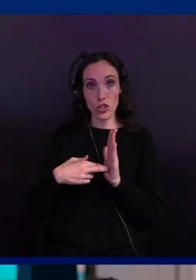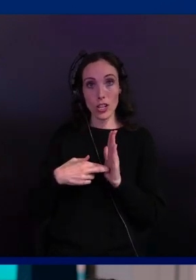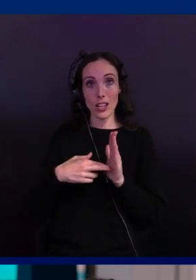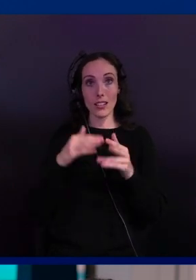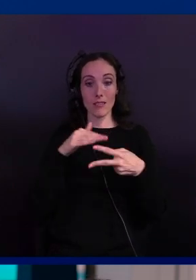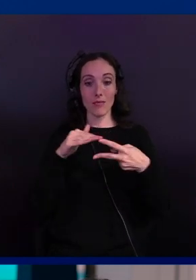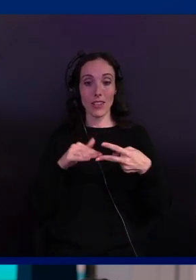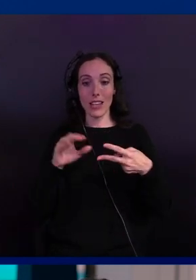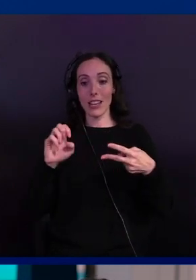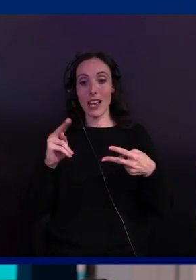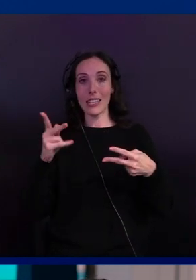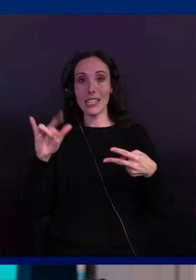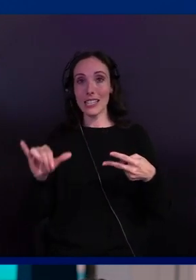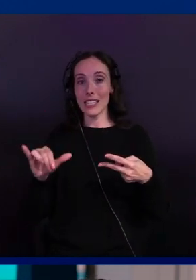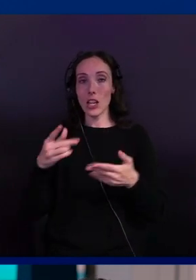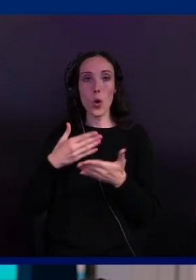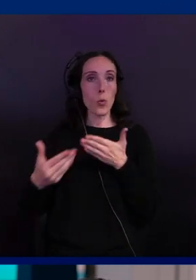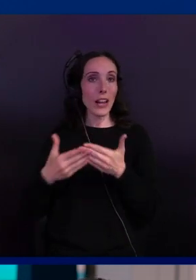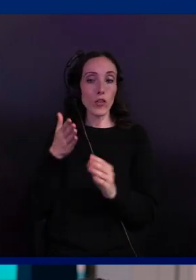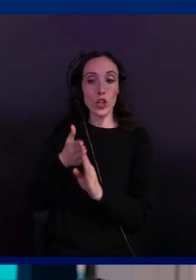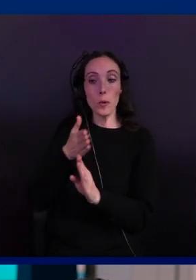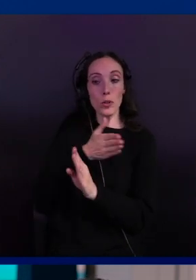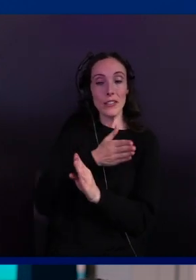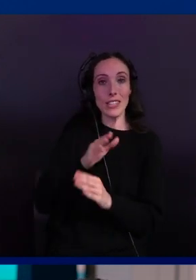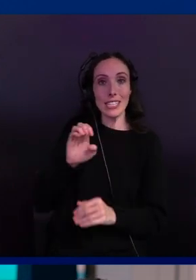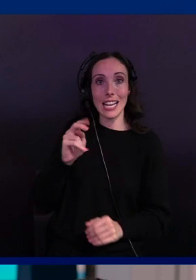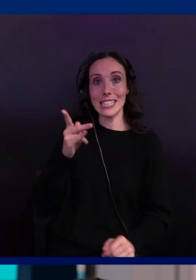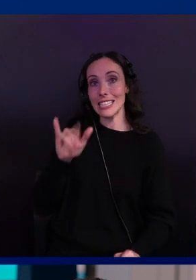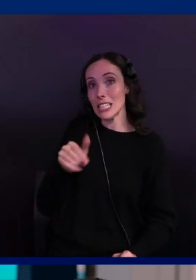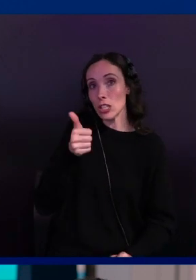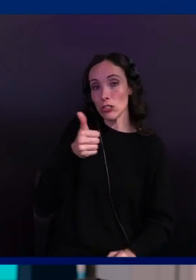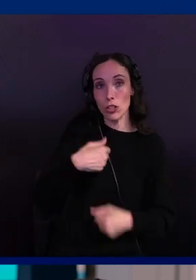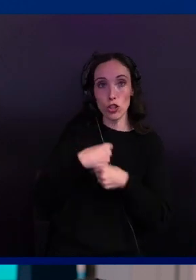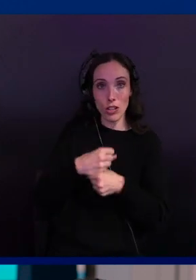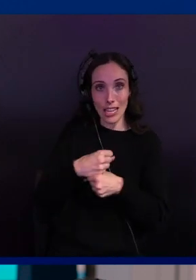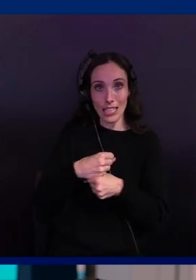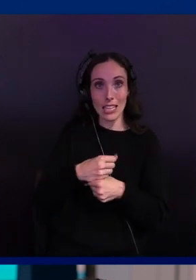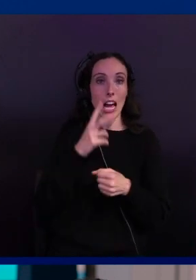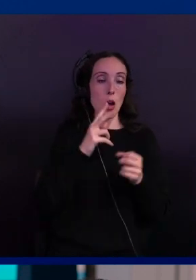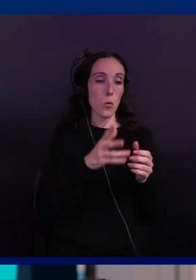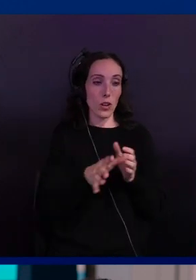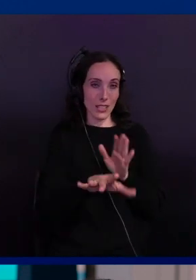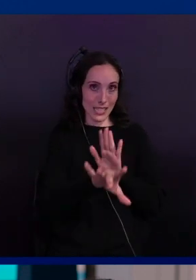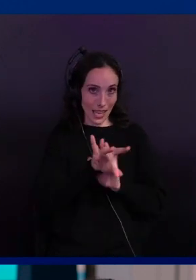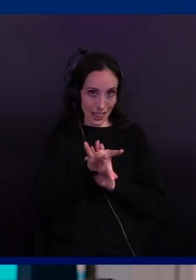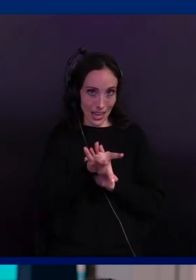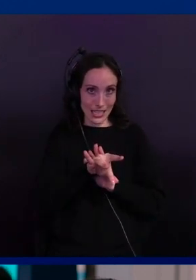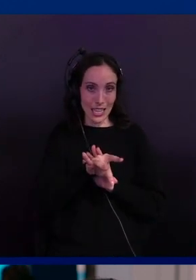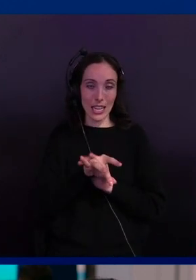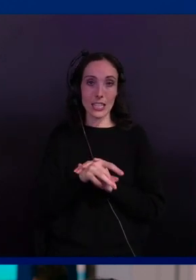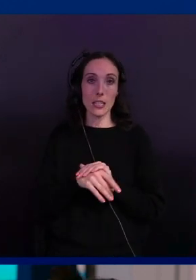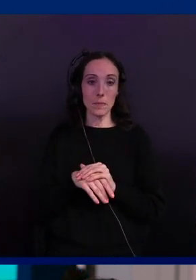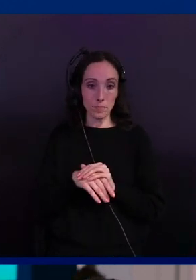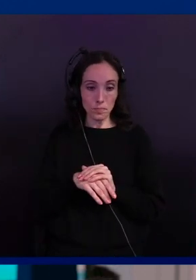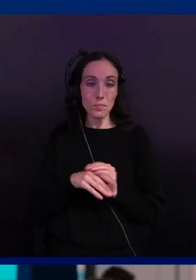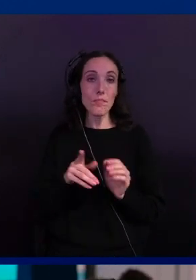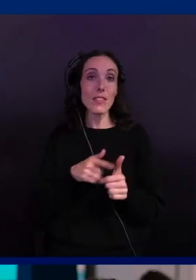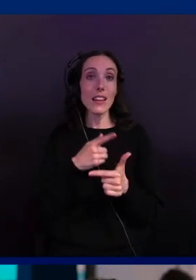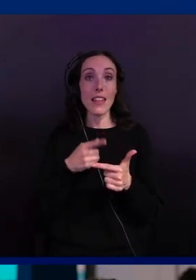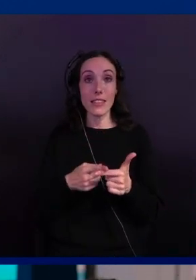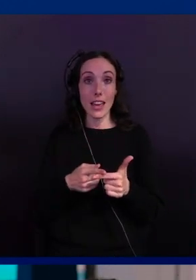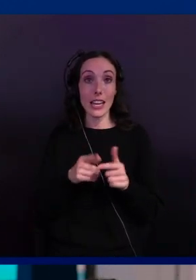entity, whatever the previous entity we created, I'm going to select that. That is a user here. And then